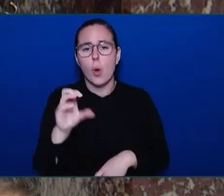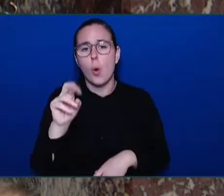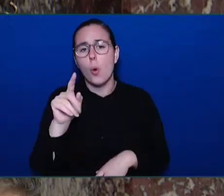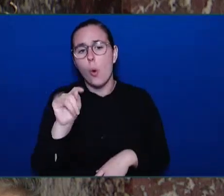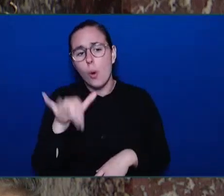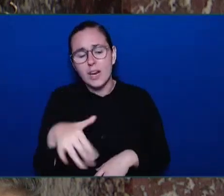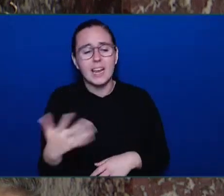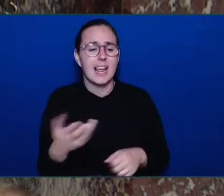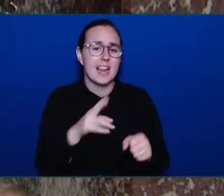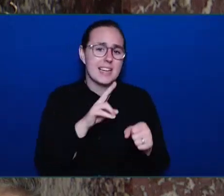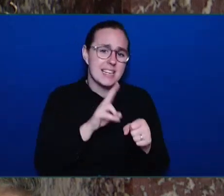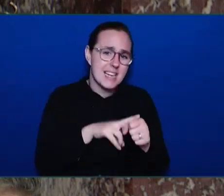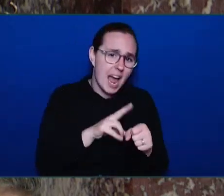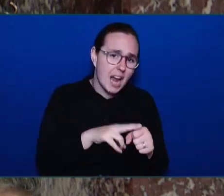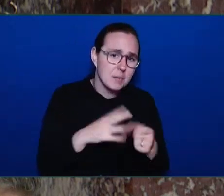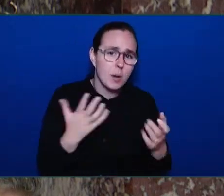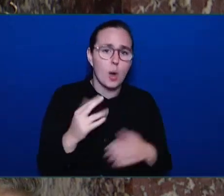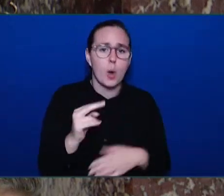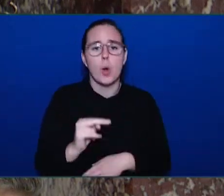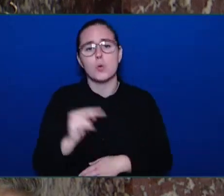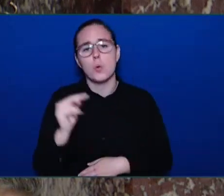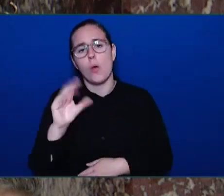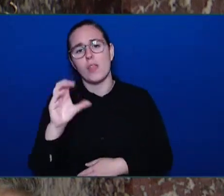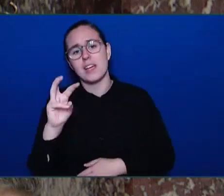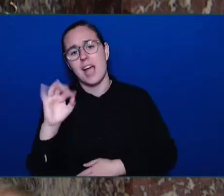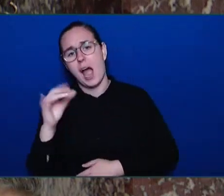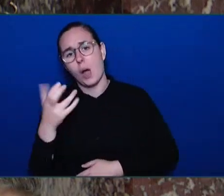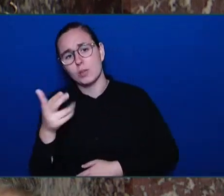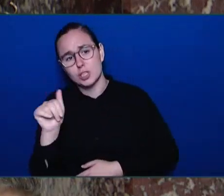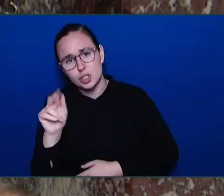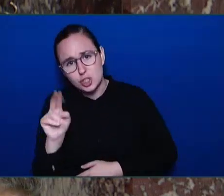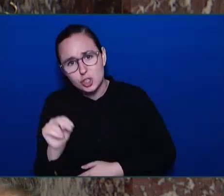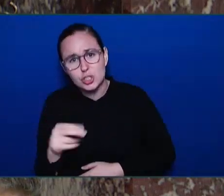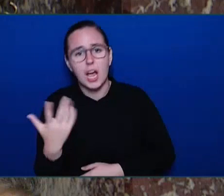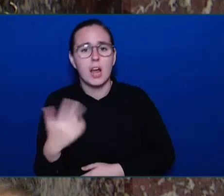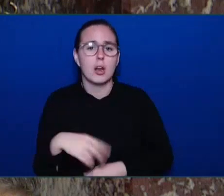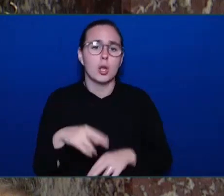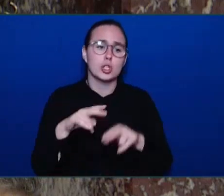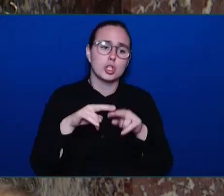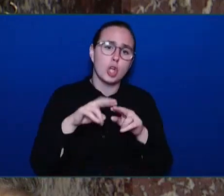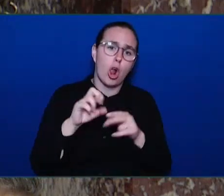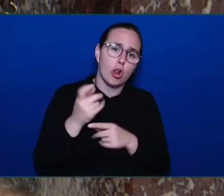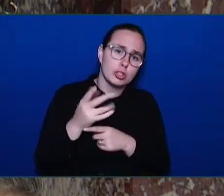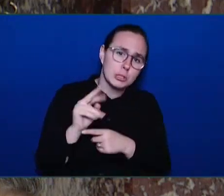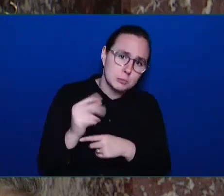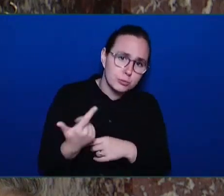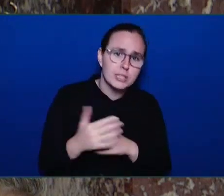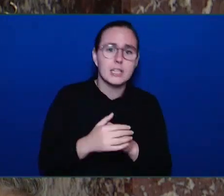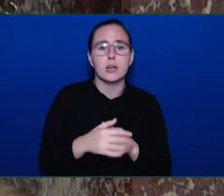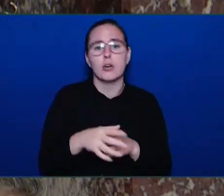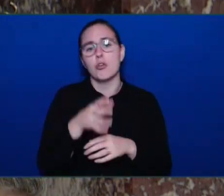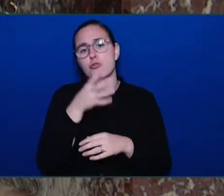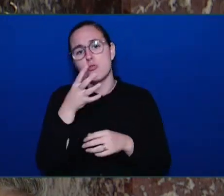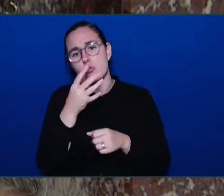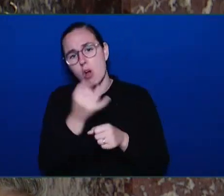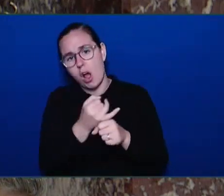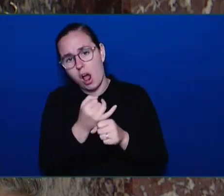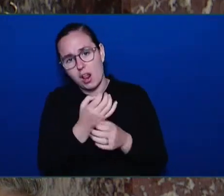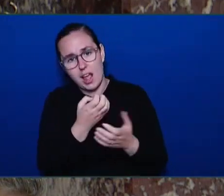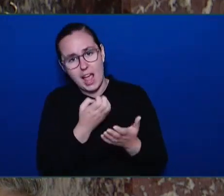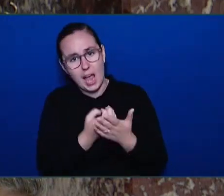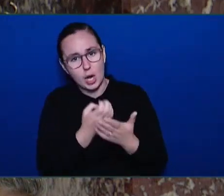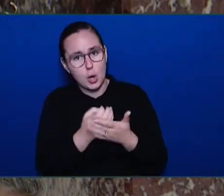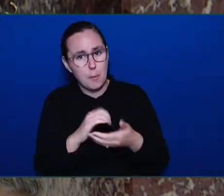Port Alberni, Powell River, Salt Spring Chamber of Commerce, the Rural Island Economic Partnership, just among 28 communities who have written